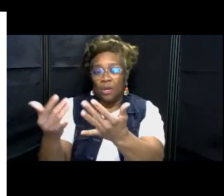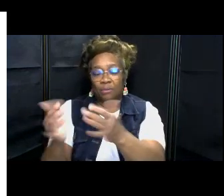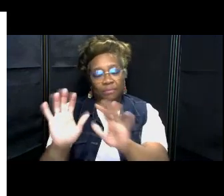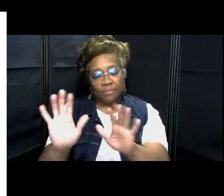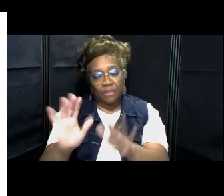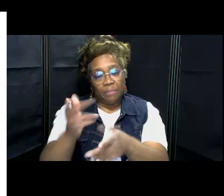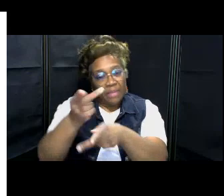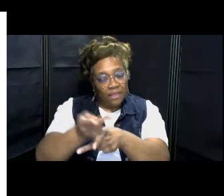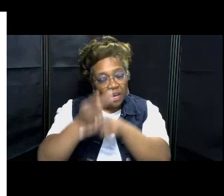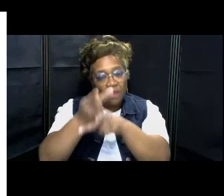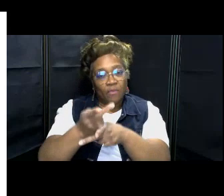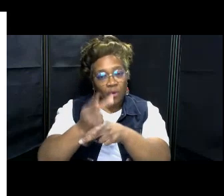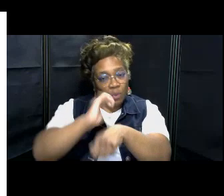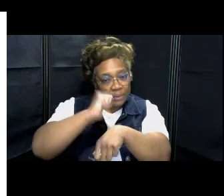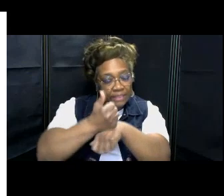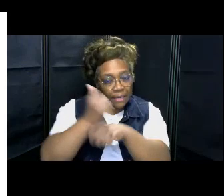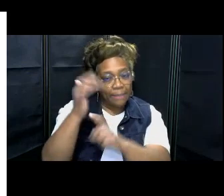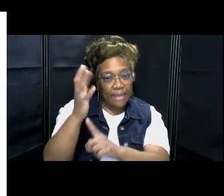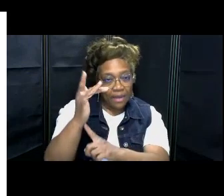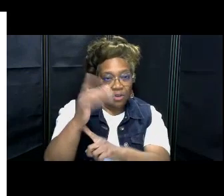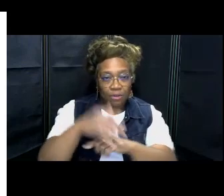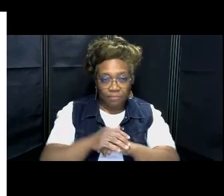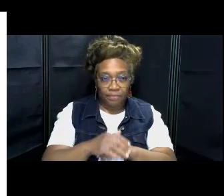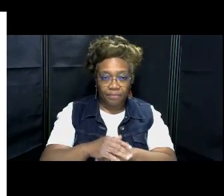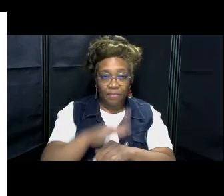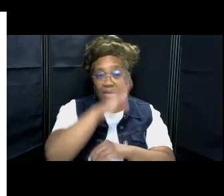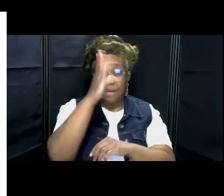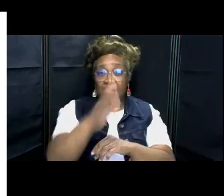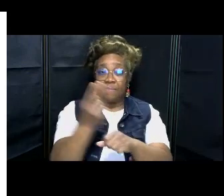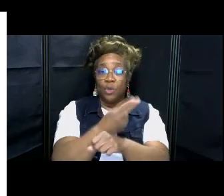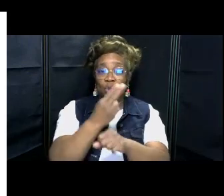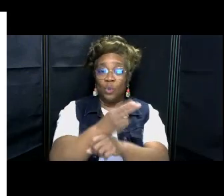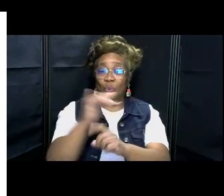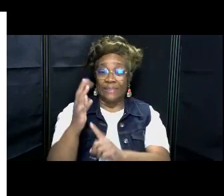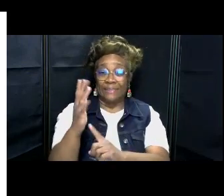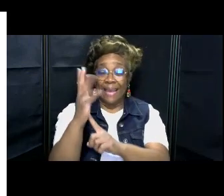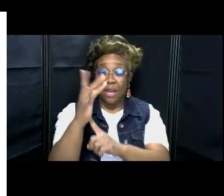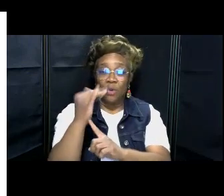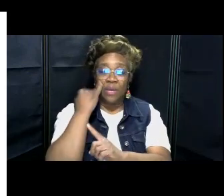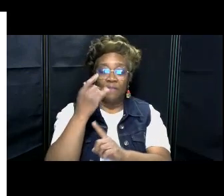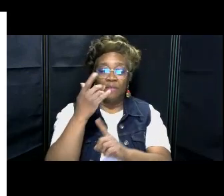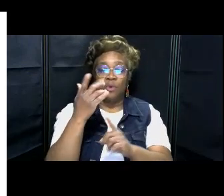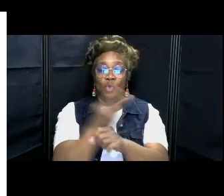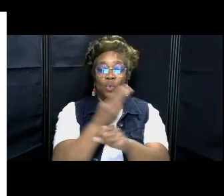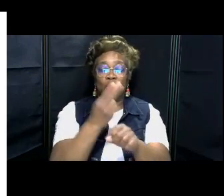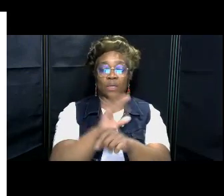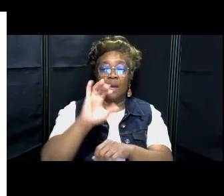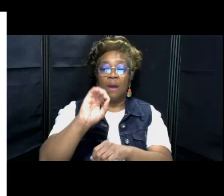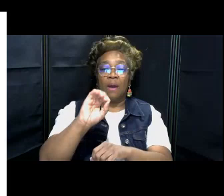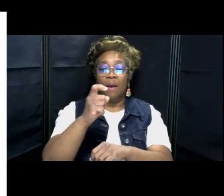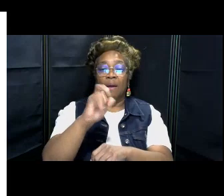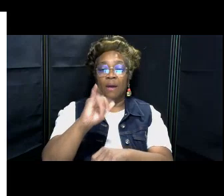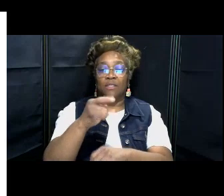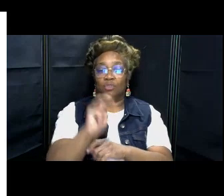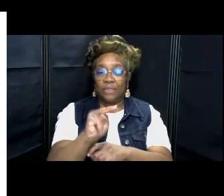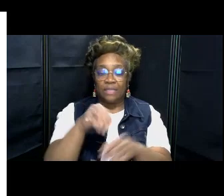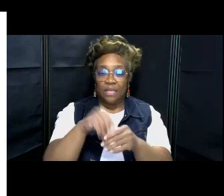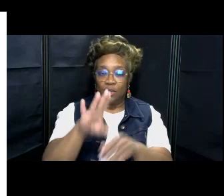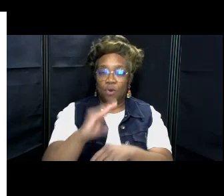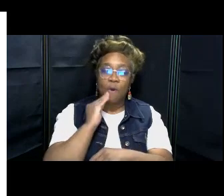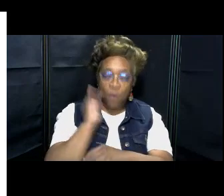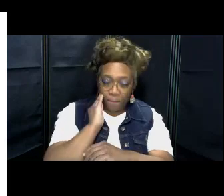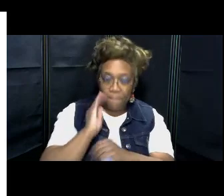that candle. Never use the candle if you're using oxygen in your home. You don't want open flame